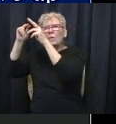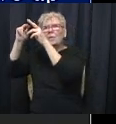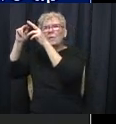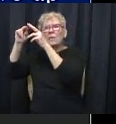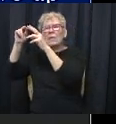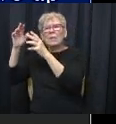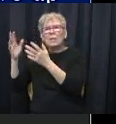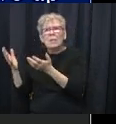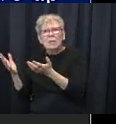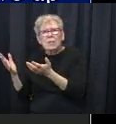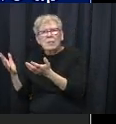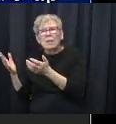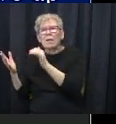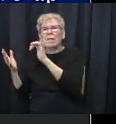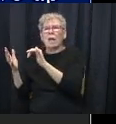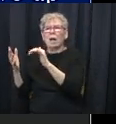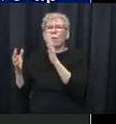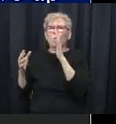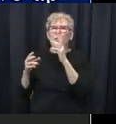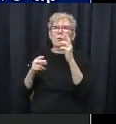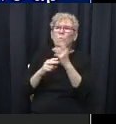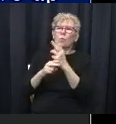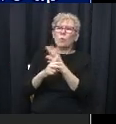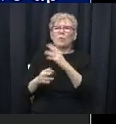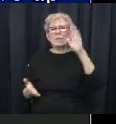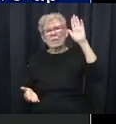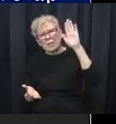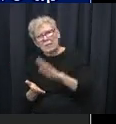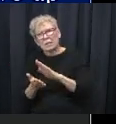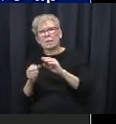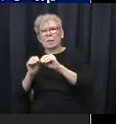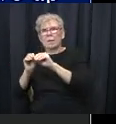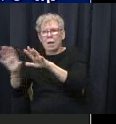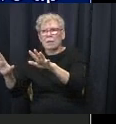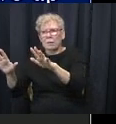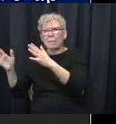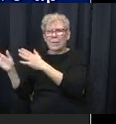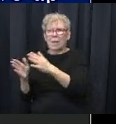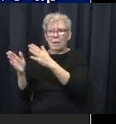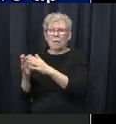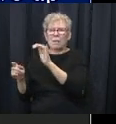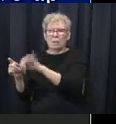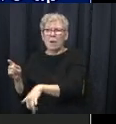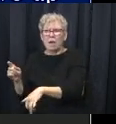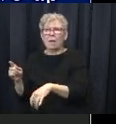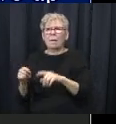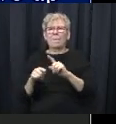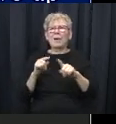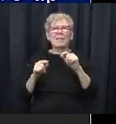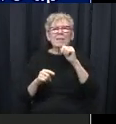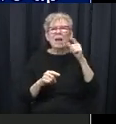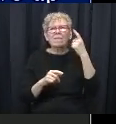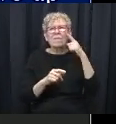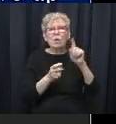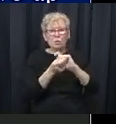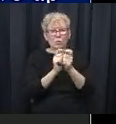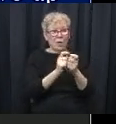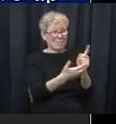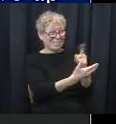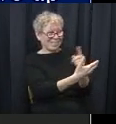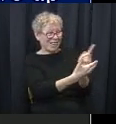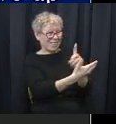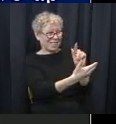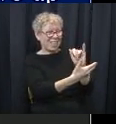the metric, we'll be moving counties when they have increased disease transmission and also when they have a decrease in